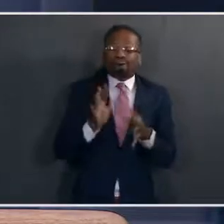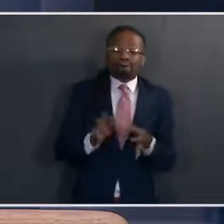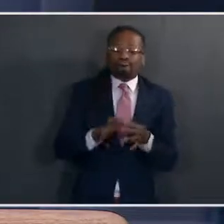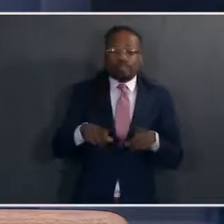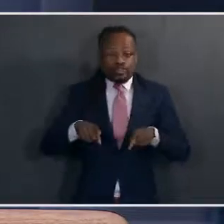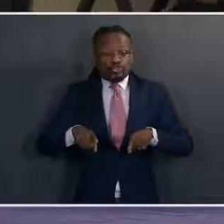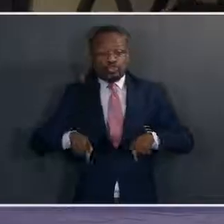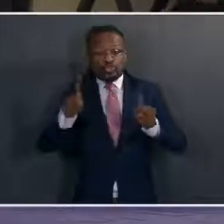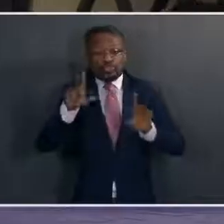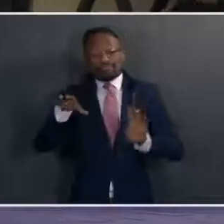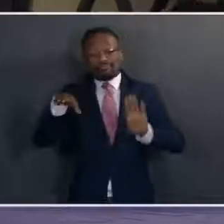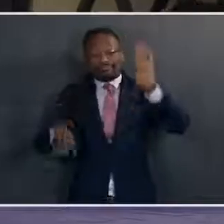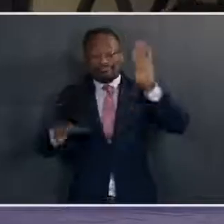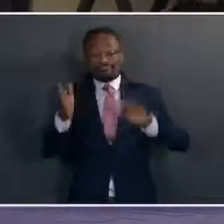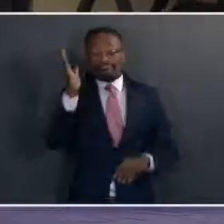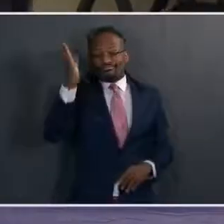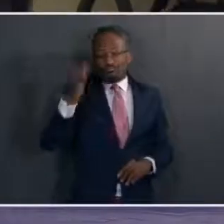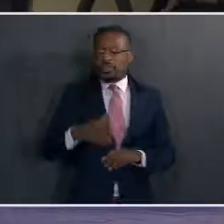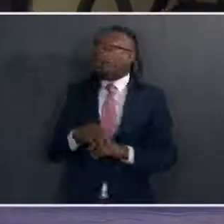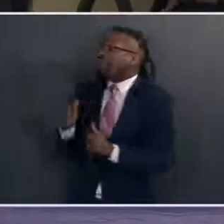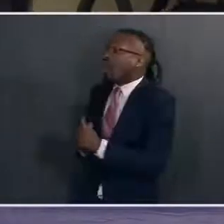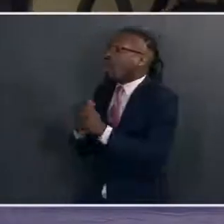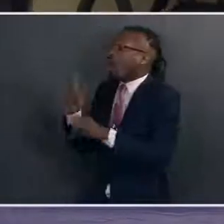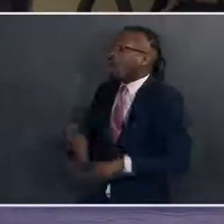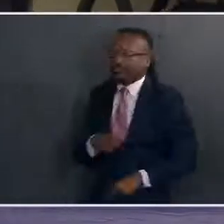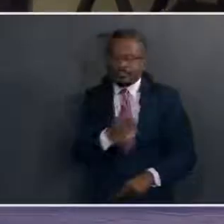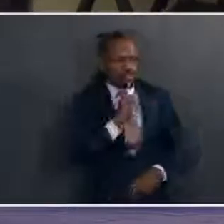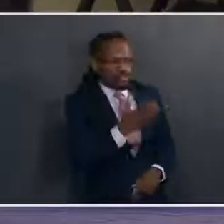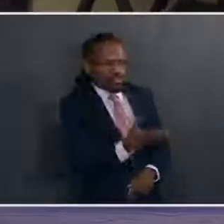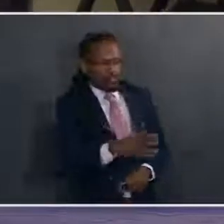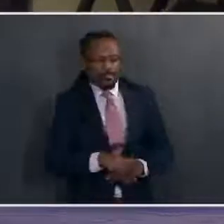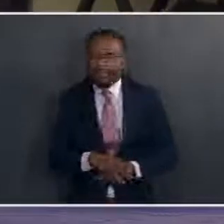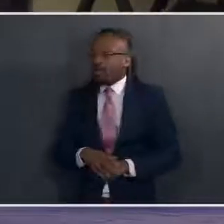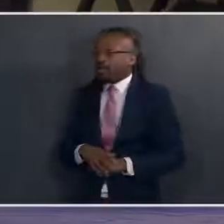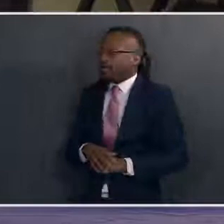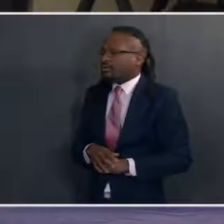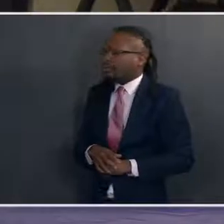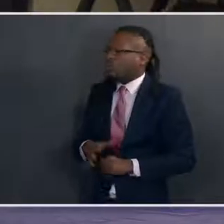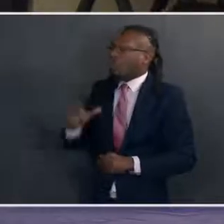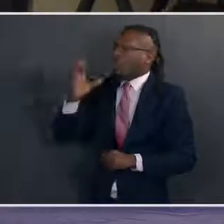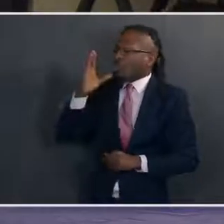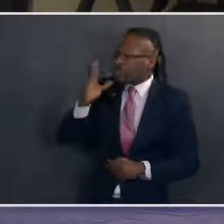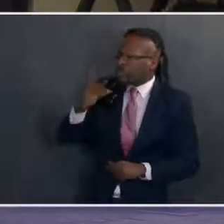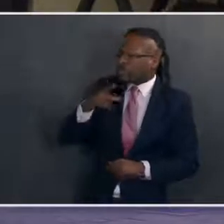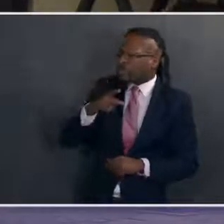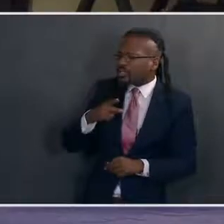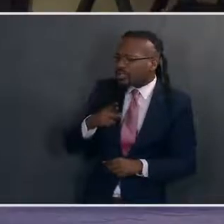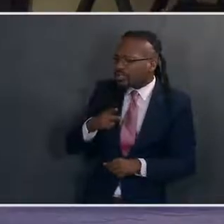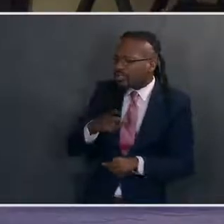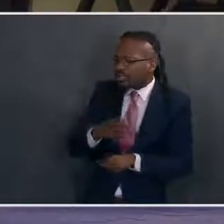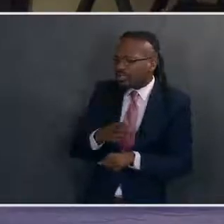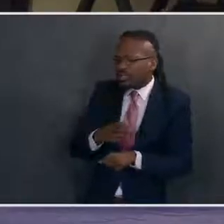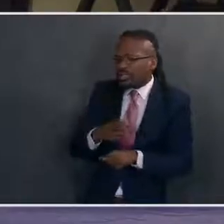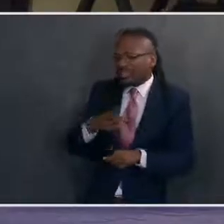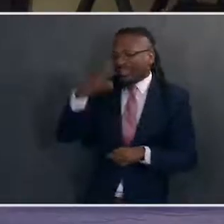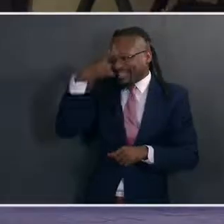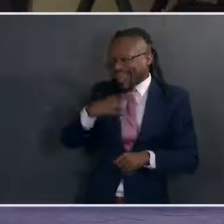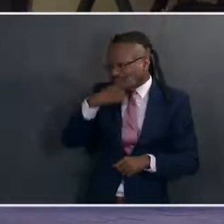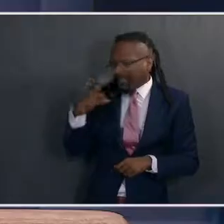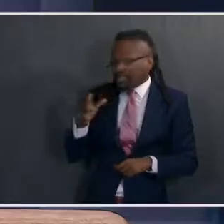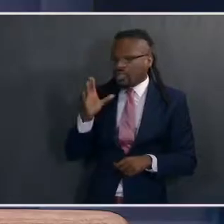If I may follow up on that, you described him as a devout Catholic. Will he use his faith to guide him in any policy decision